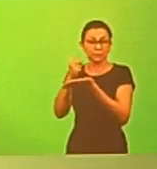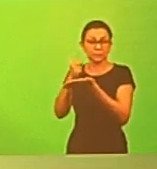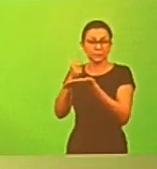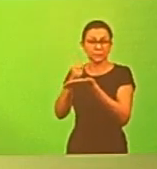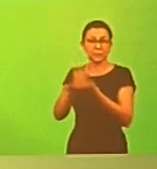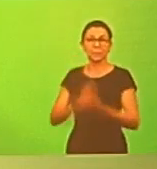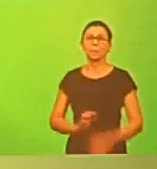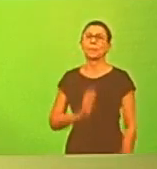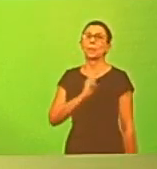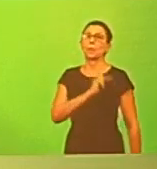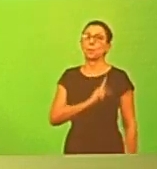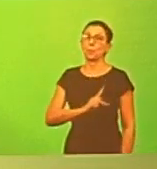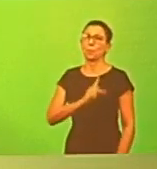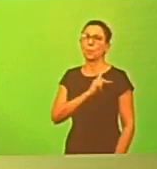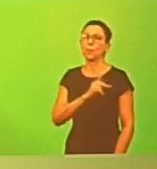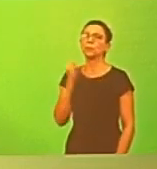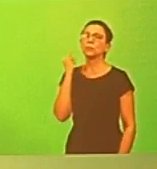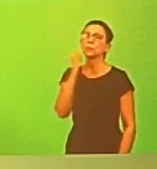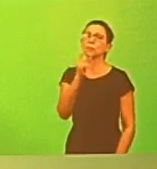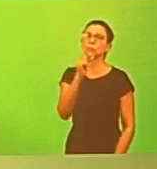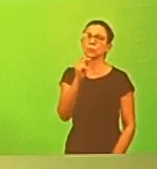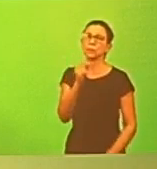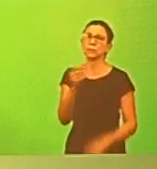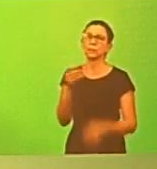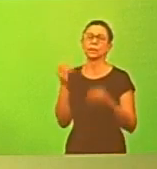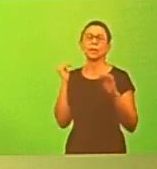to live the consequences of the fourth trumpet.